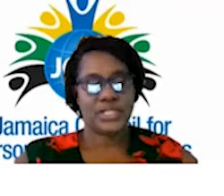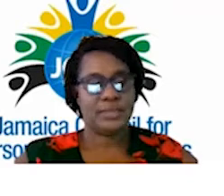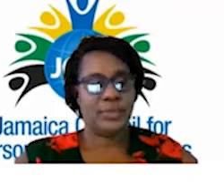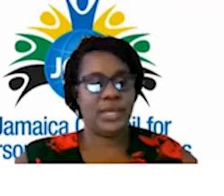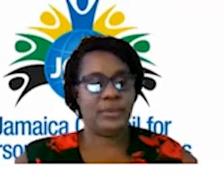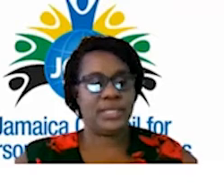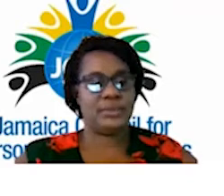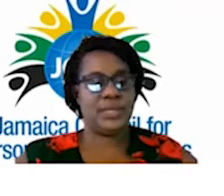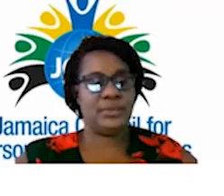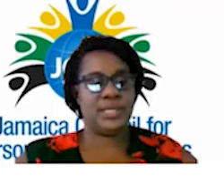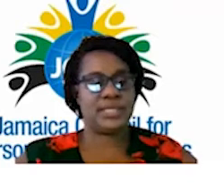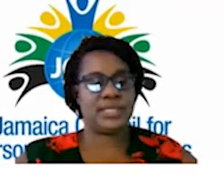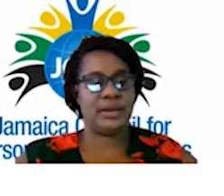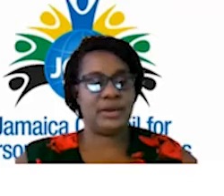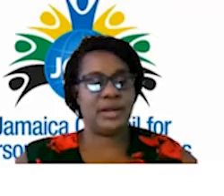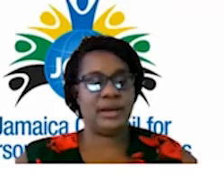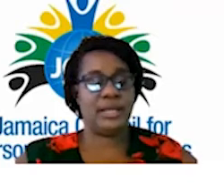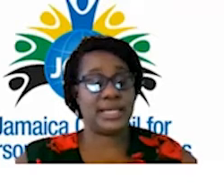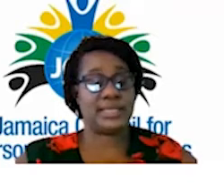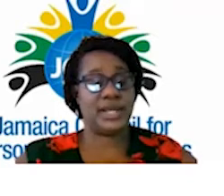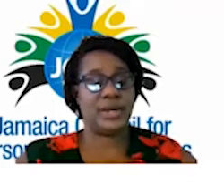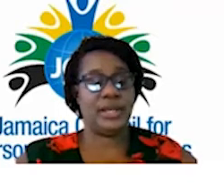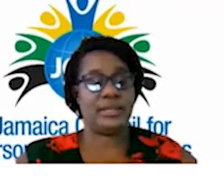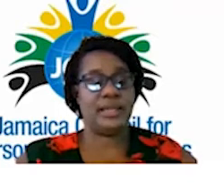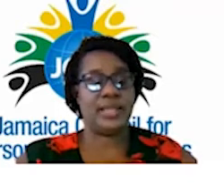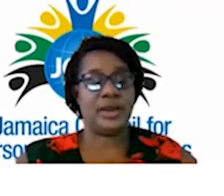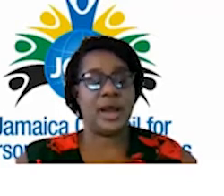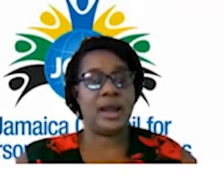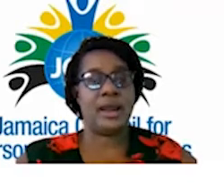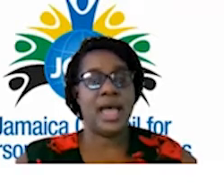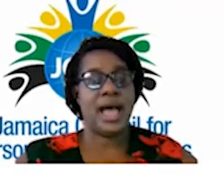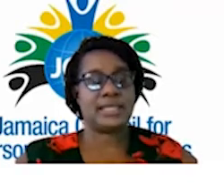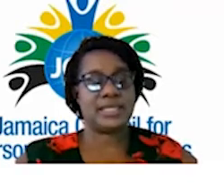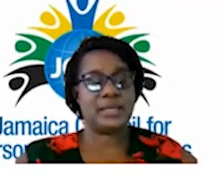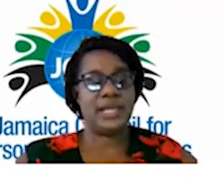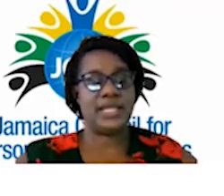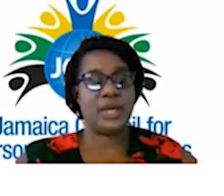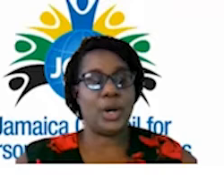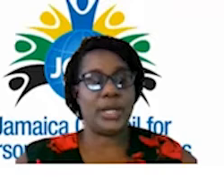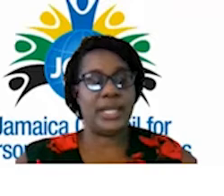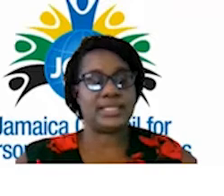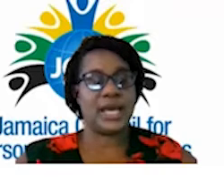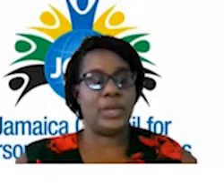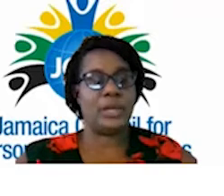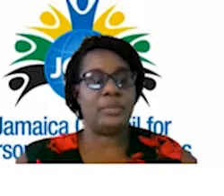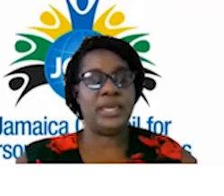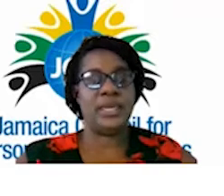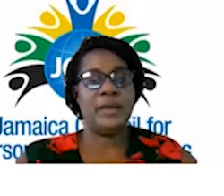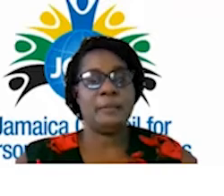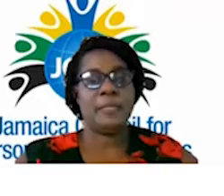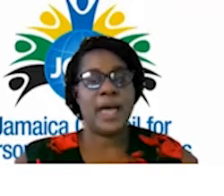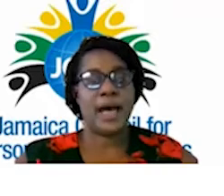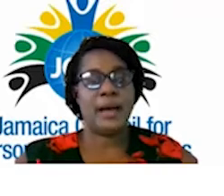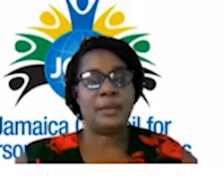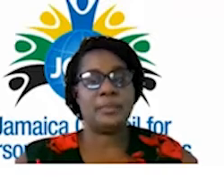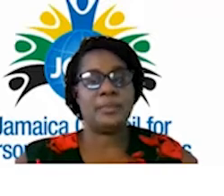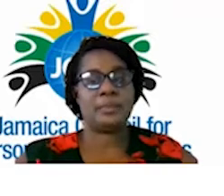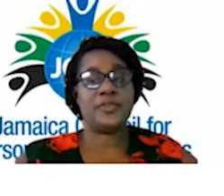Of course, we said earlier, as I said earlier, that there are accessibility audits that will be